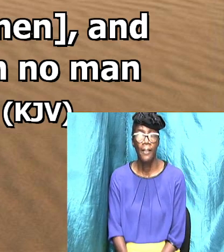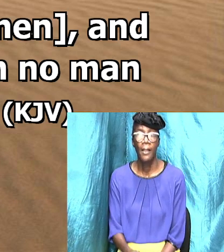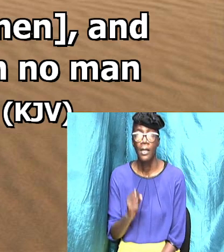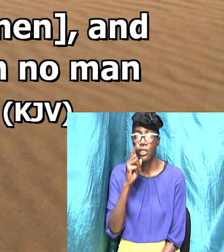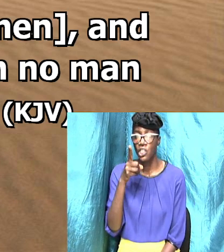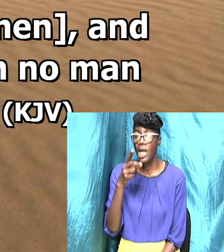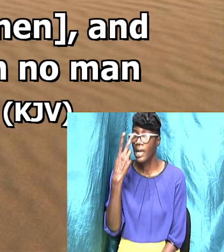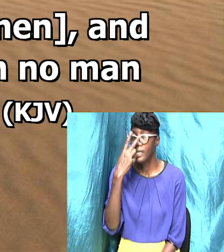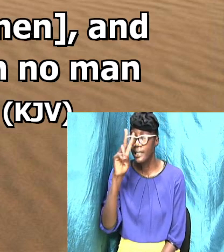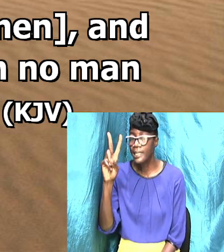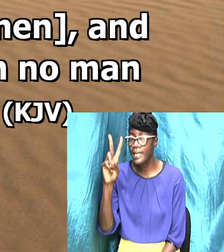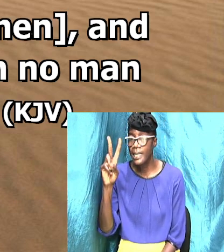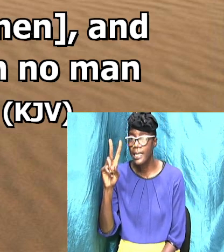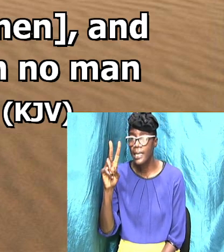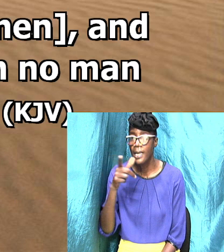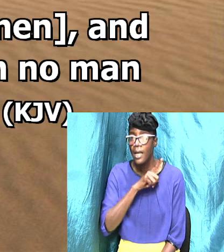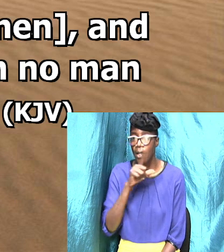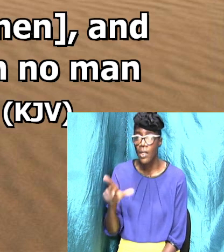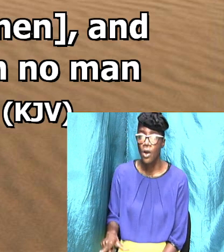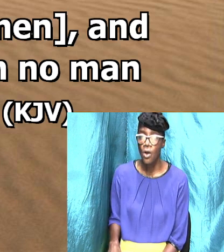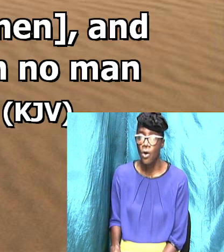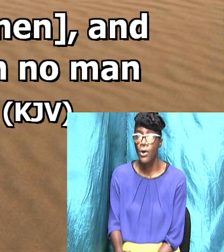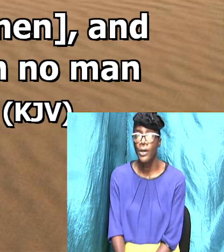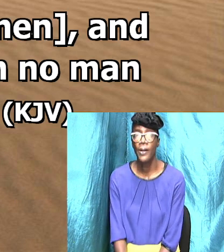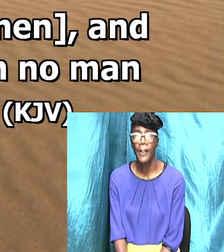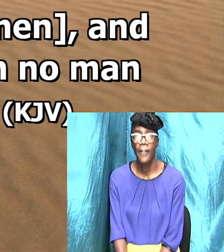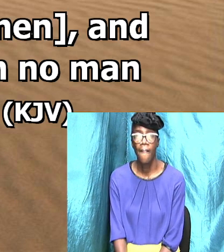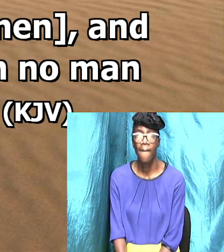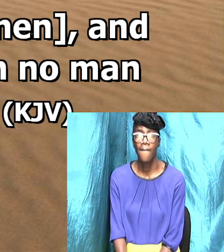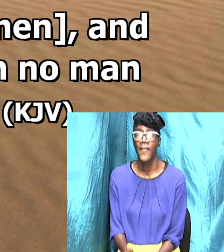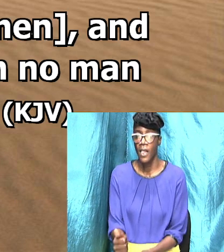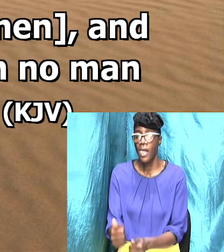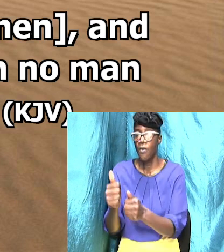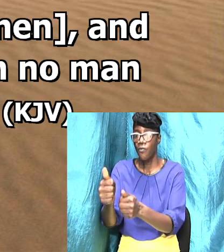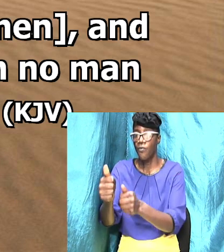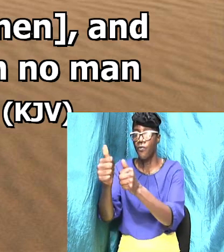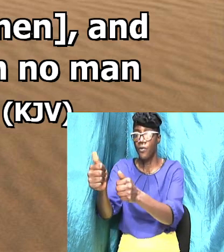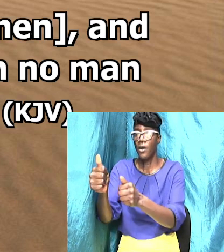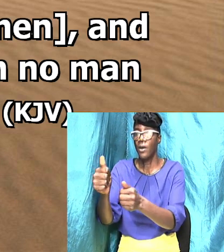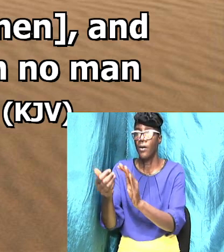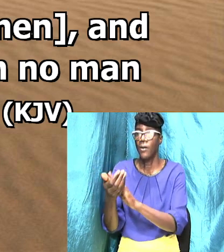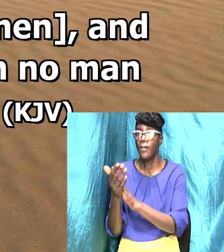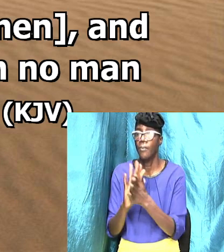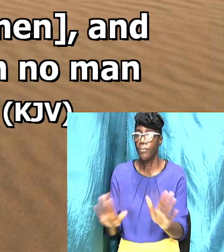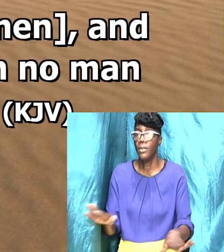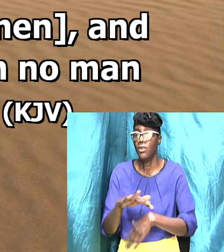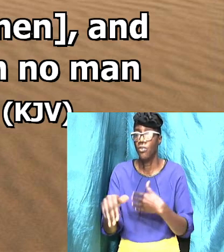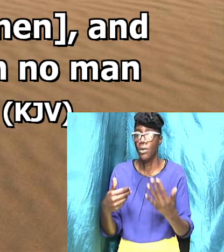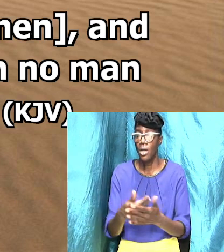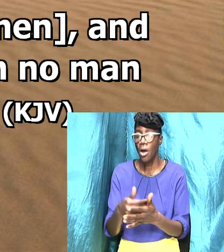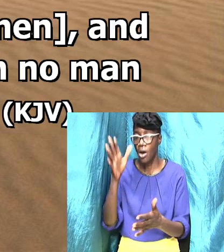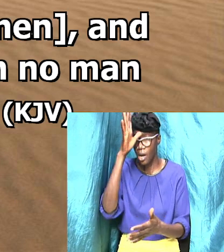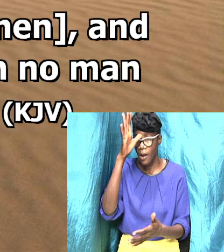shall see the Lord. Follow peace with all men